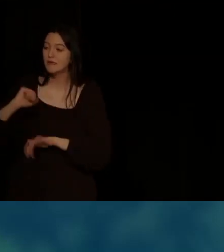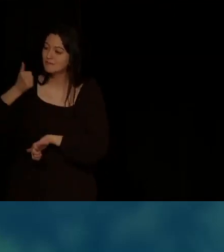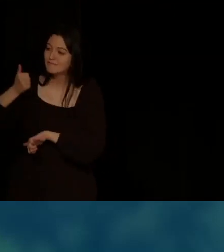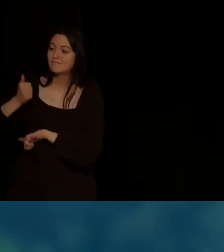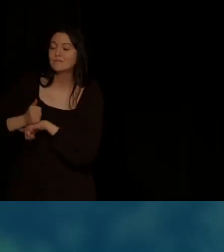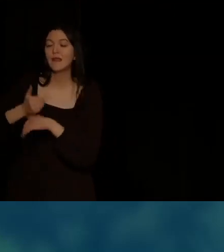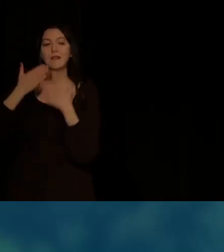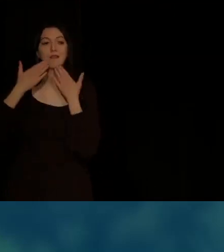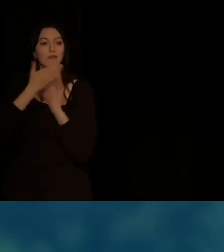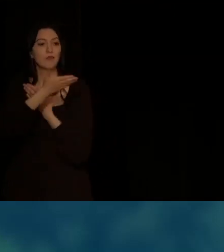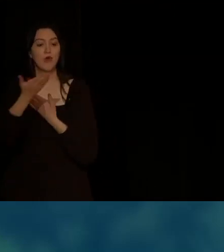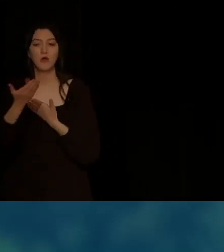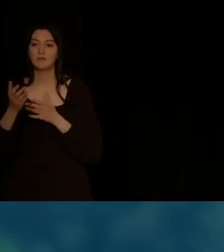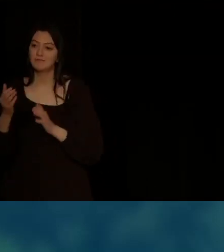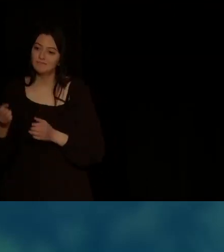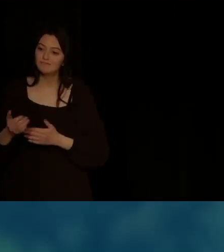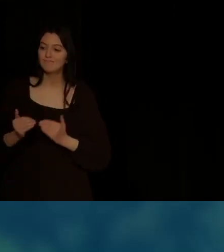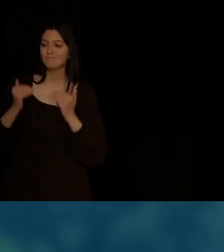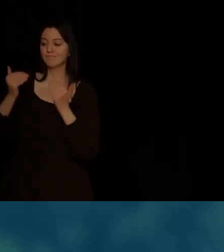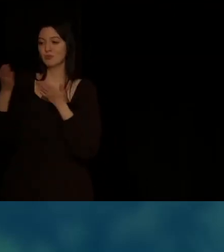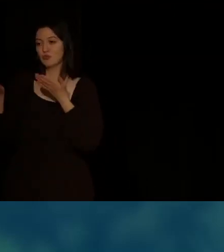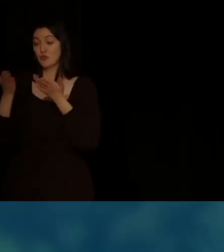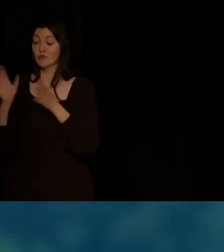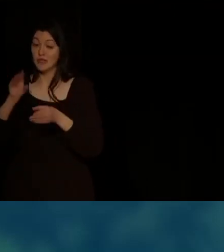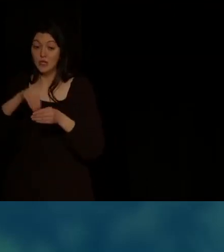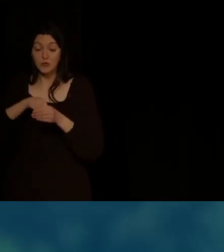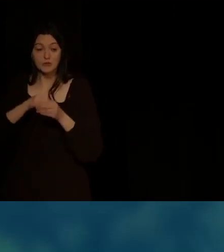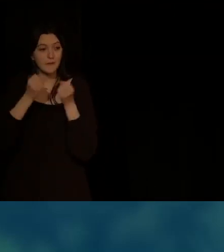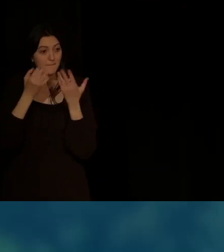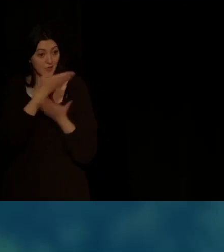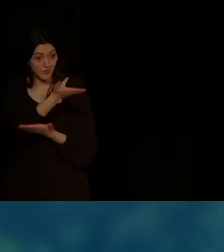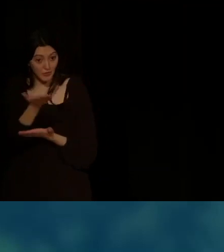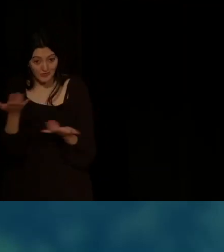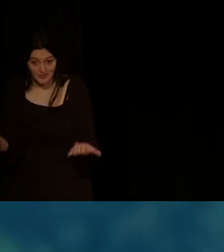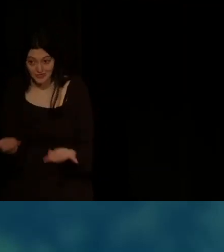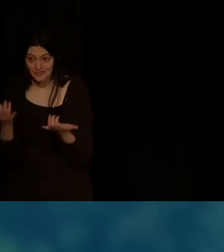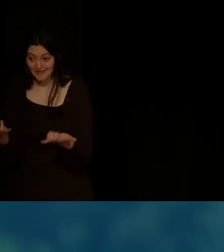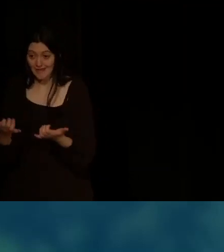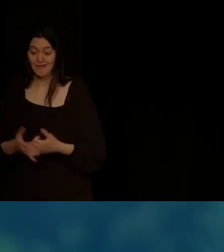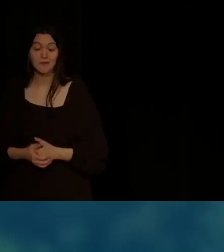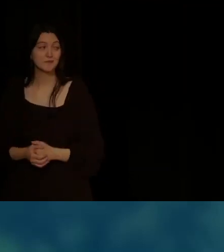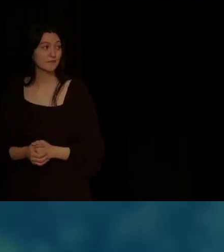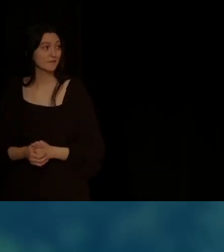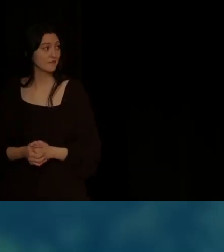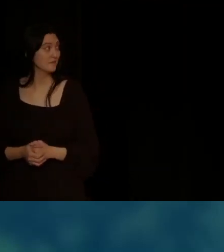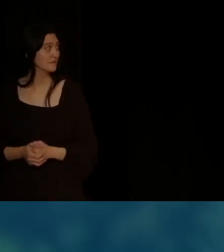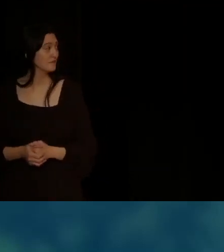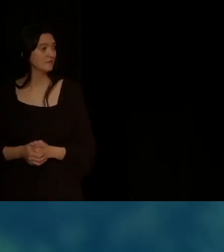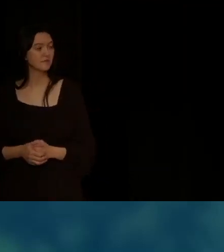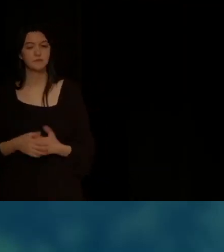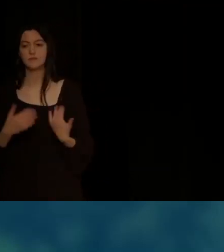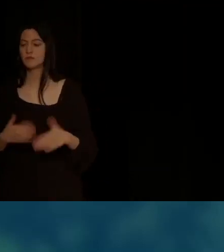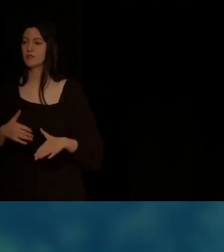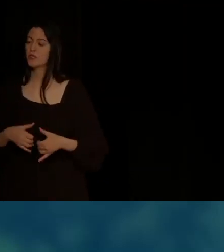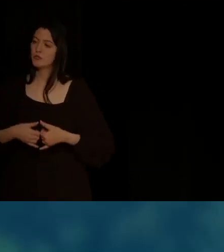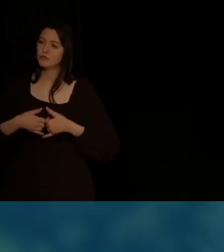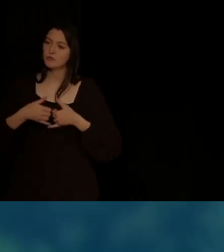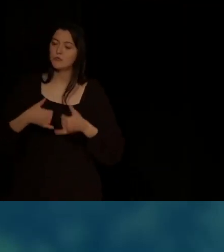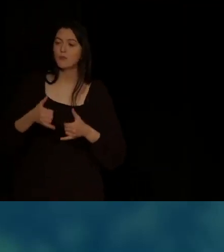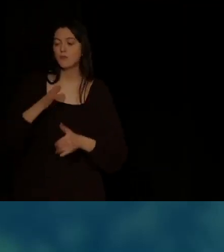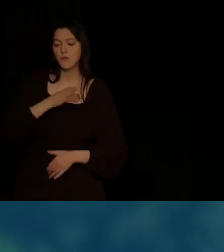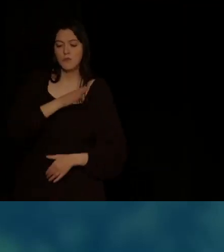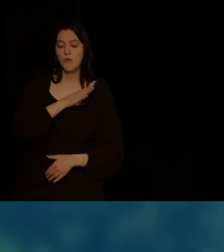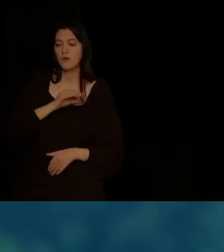have stepped up to serve. And that includes many of you who are here in the audience. It's through our boards and commissions that